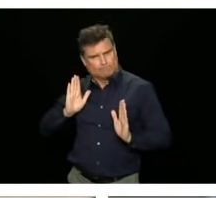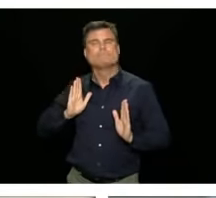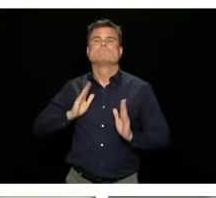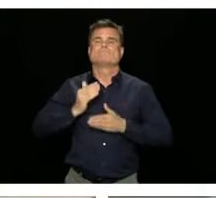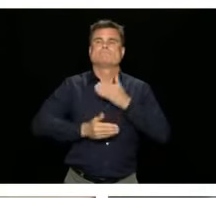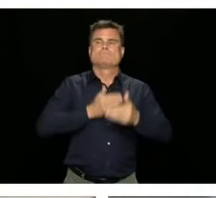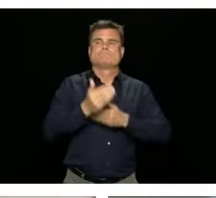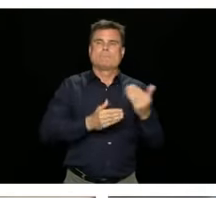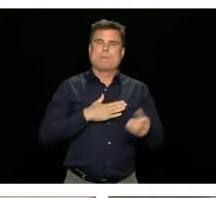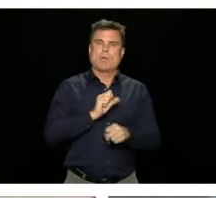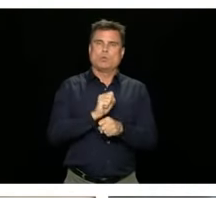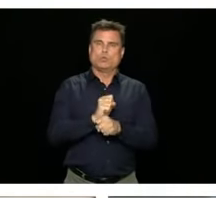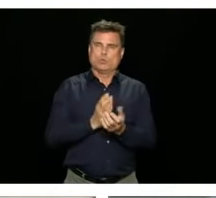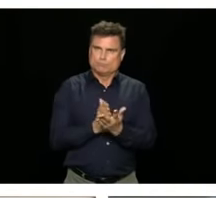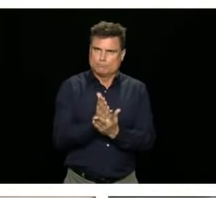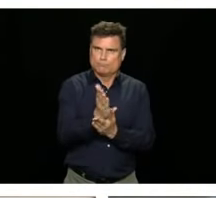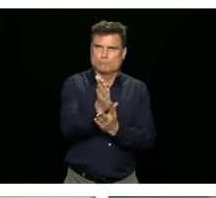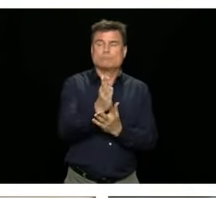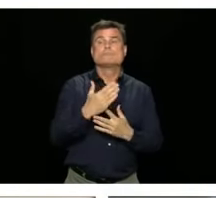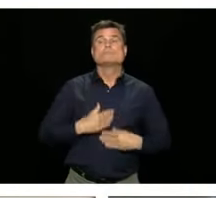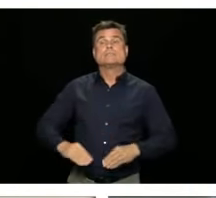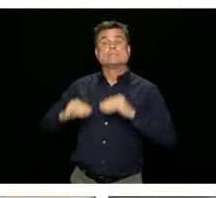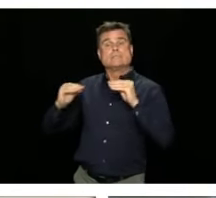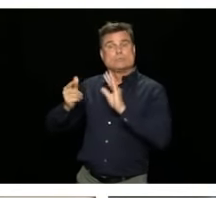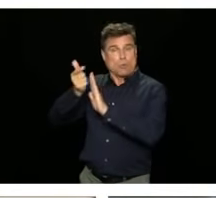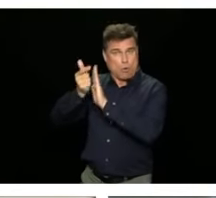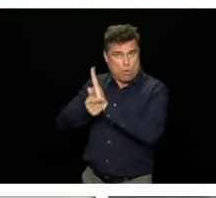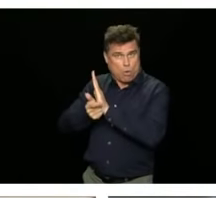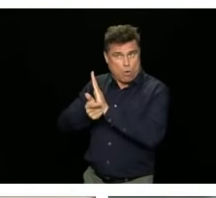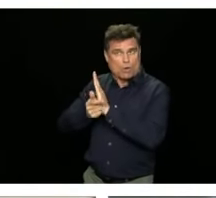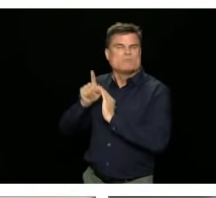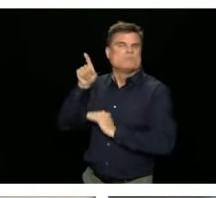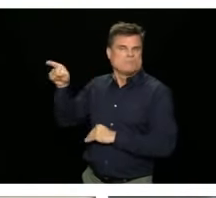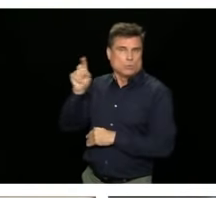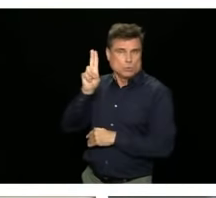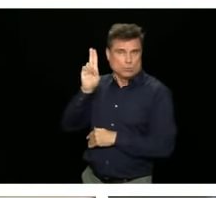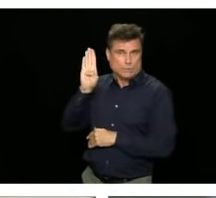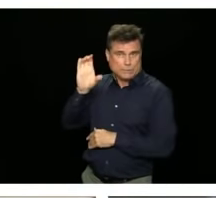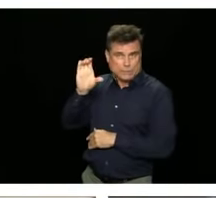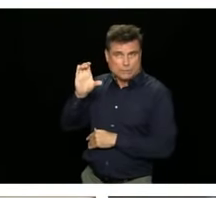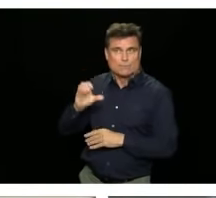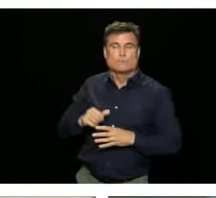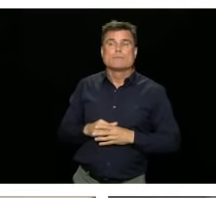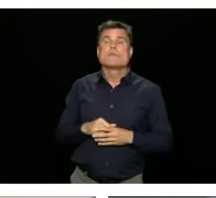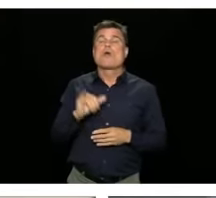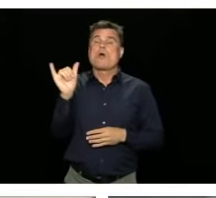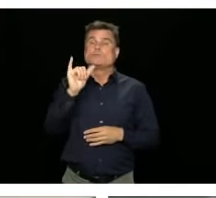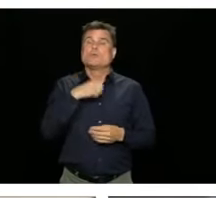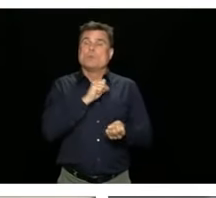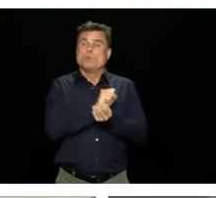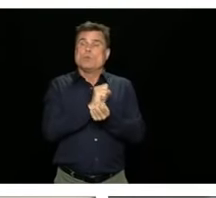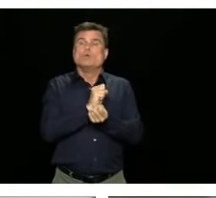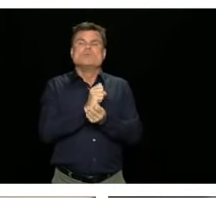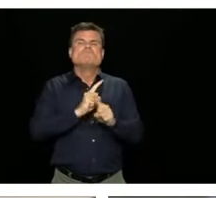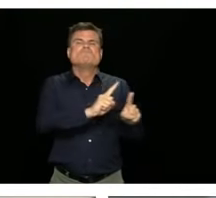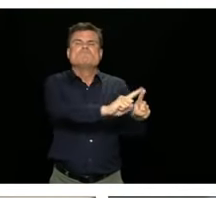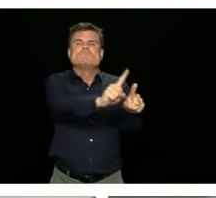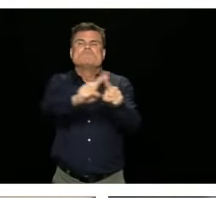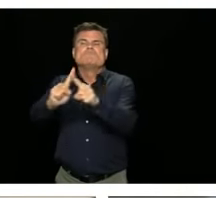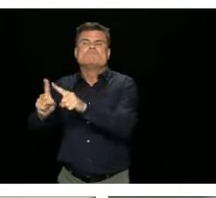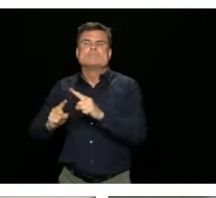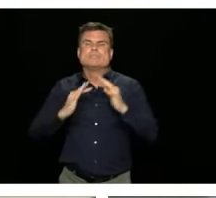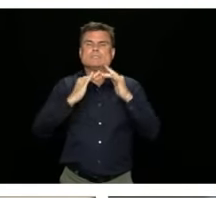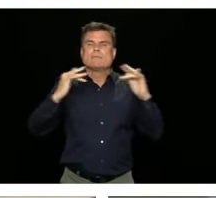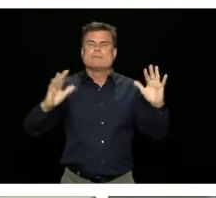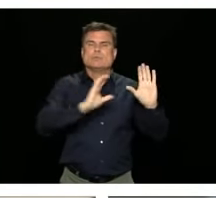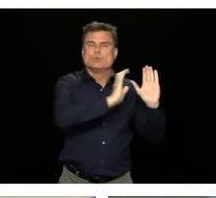do with the government through McHugh and on MAC is a very important part of conversations taking